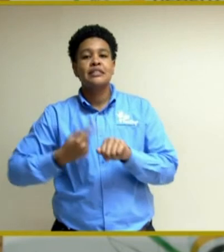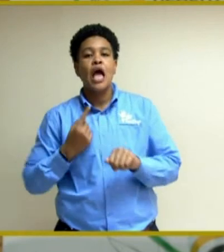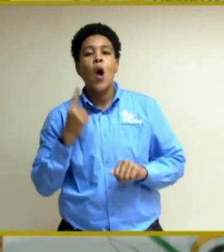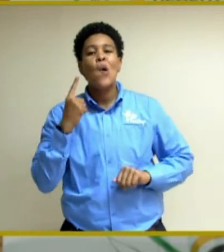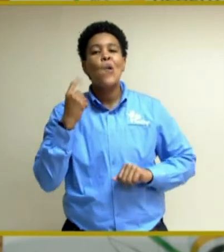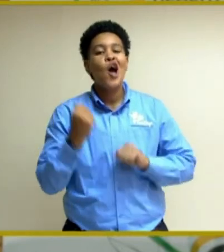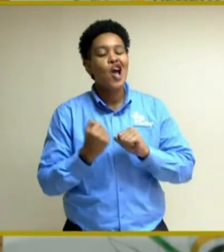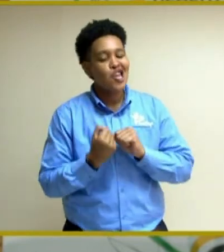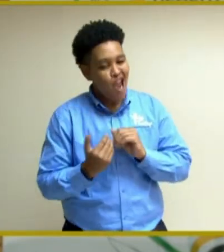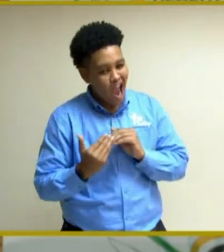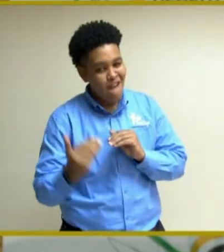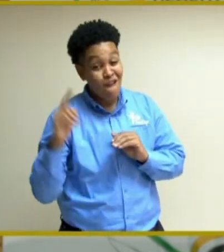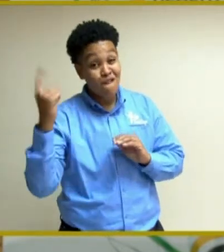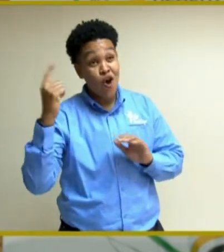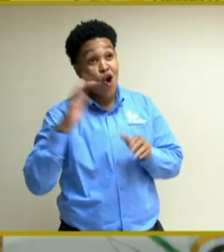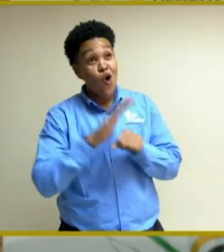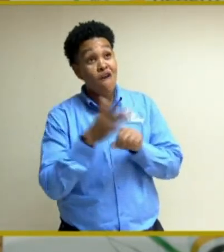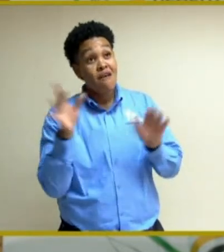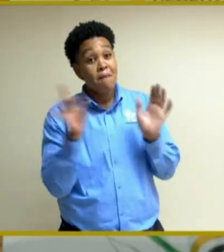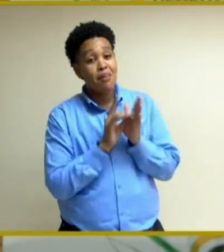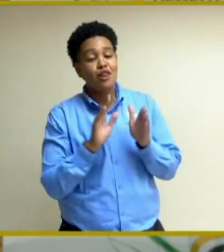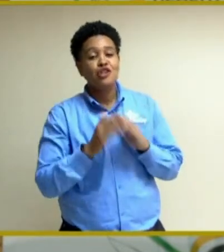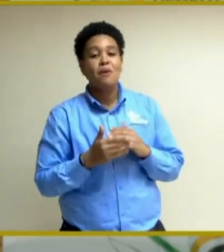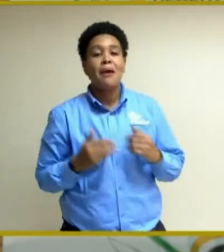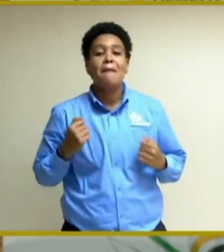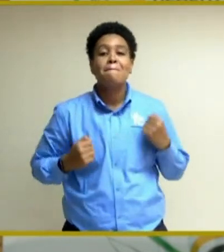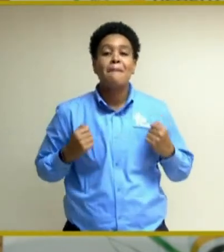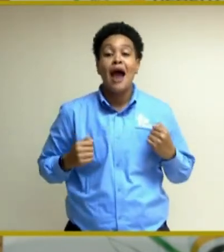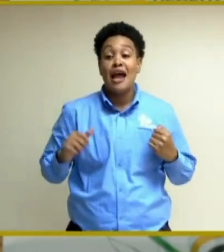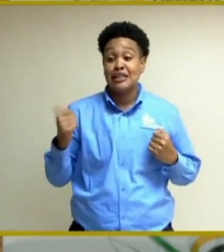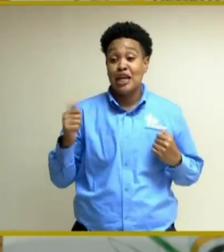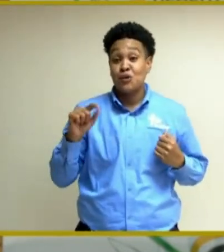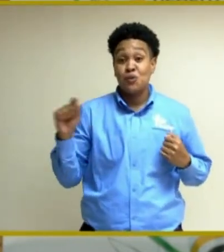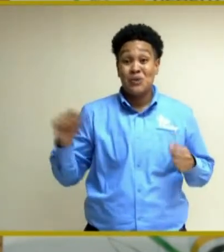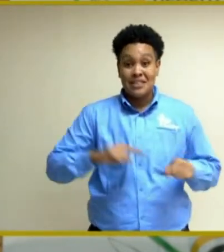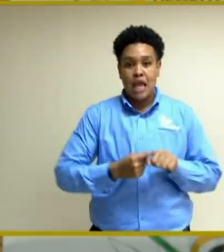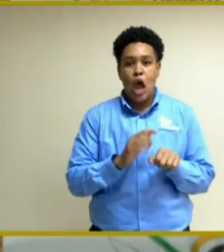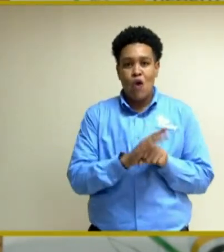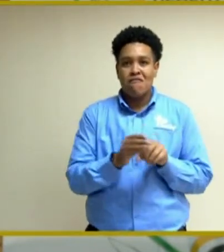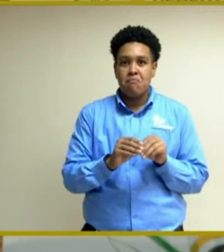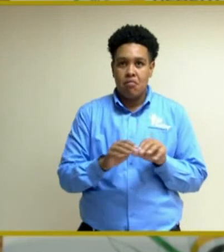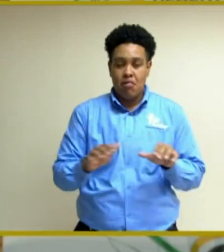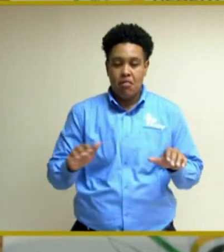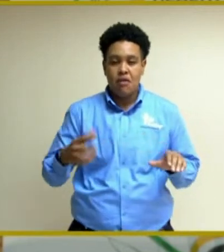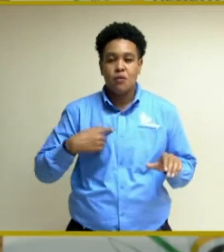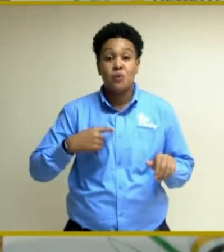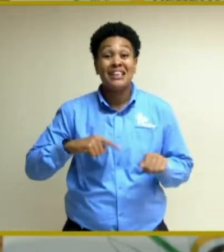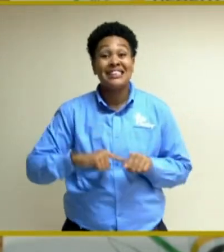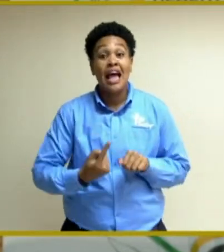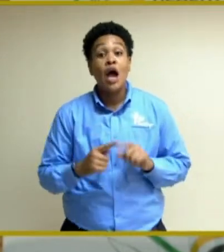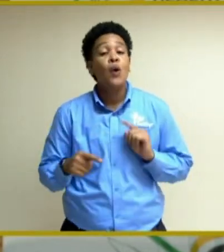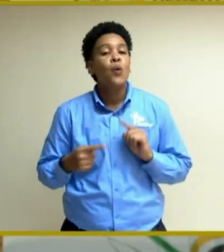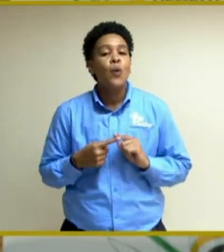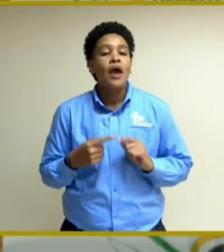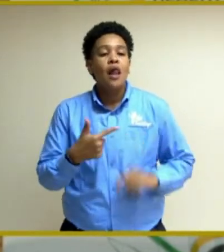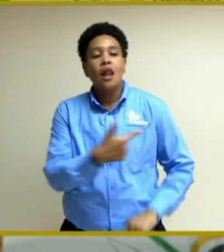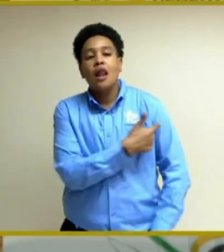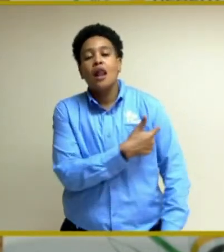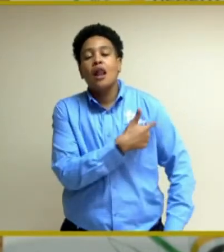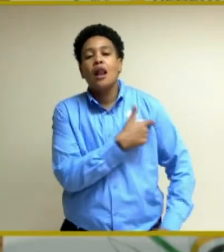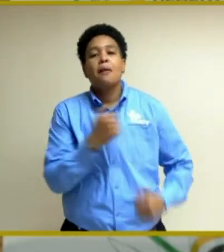March 10th, 2020. We started a vaccination program on March 10th, 2021, a